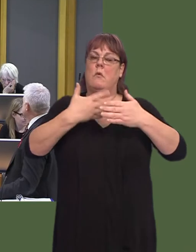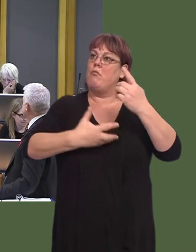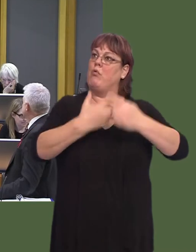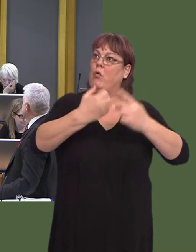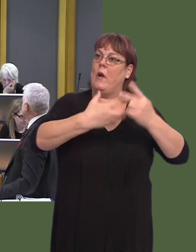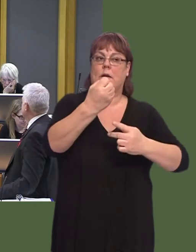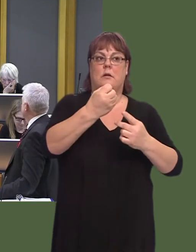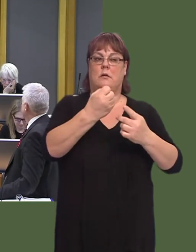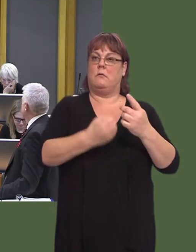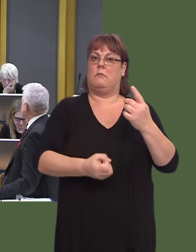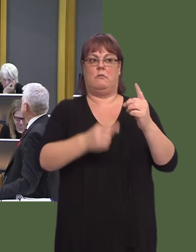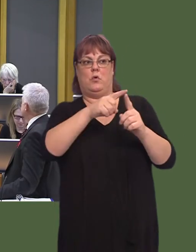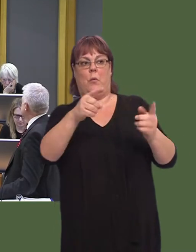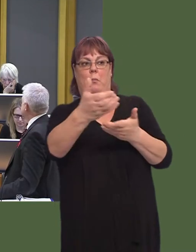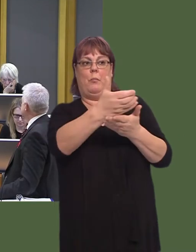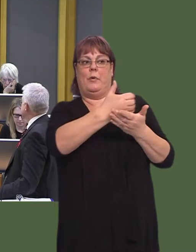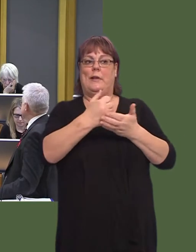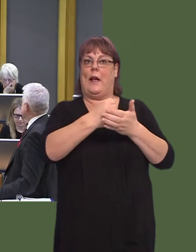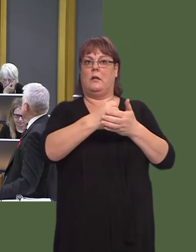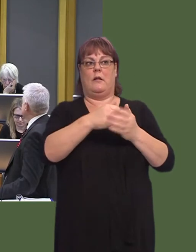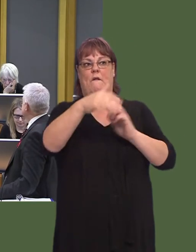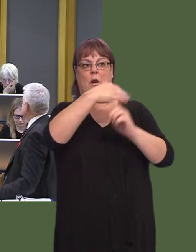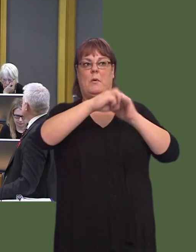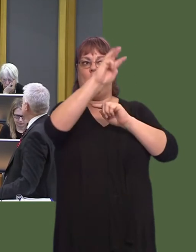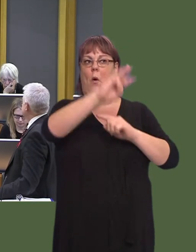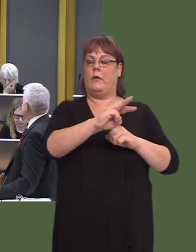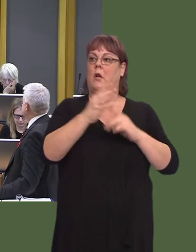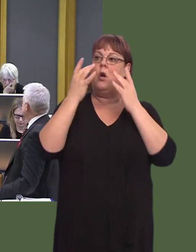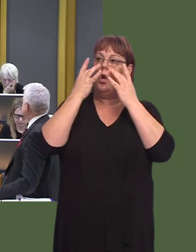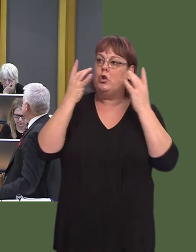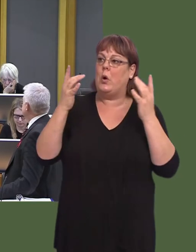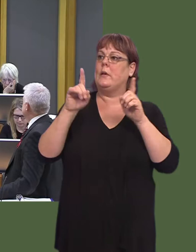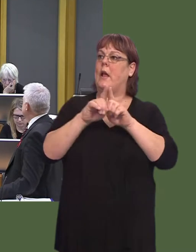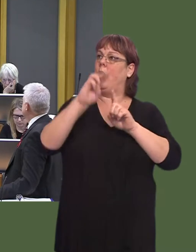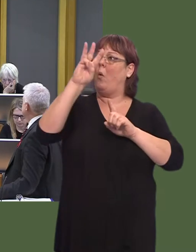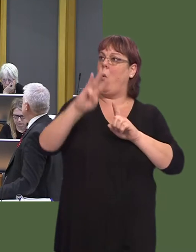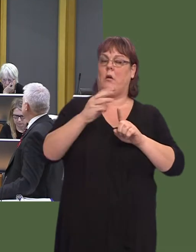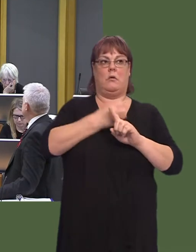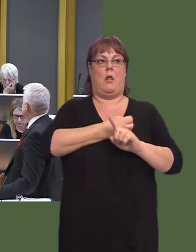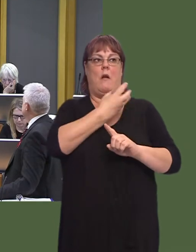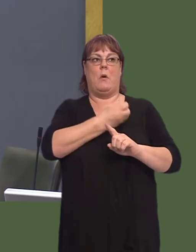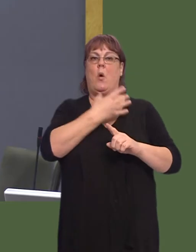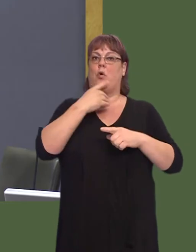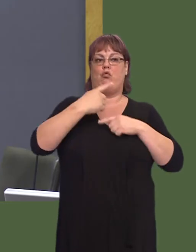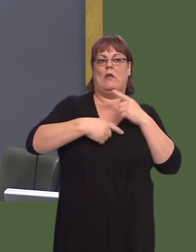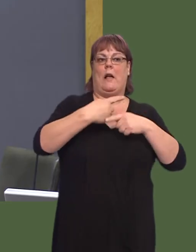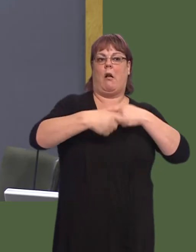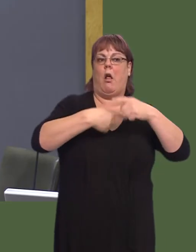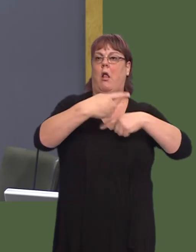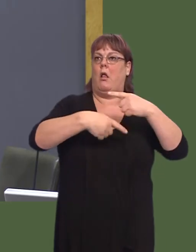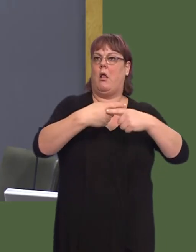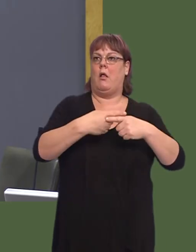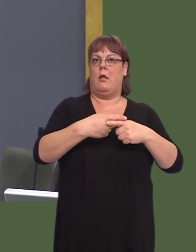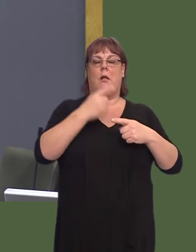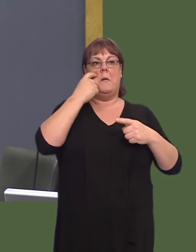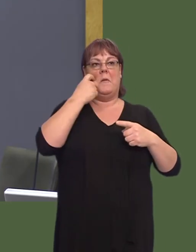be made to protect the Welsh environment. This is clearly evidenced in the Welsh Labour Government's proactive ambition for Wales to recycle 70% of